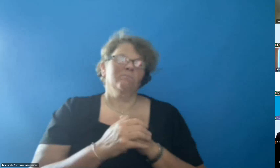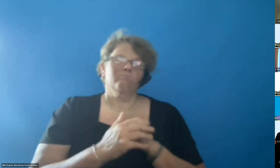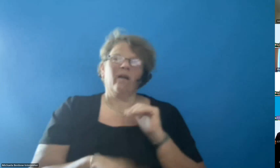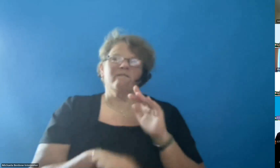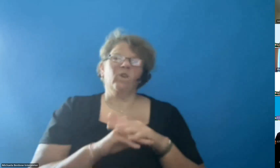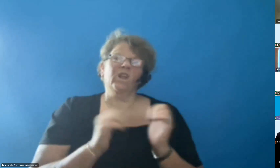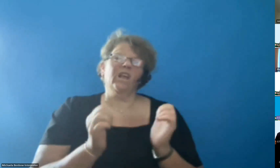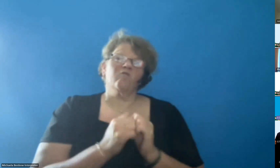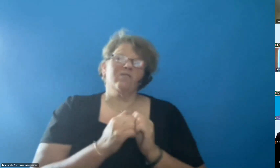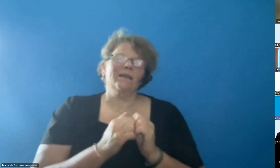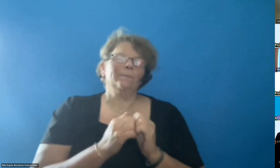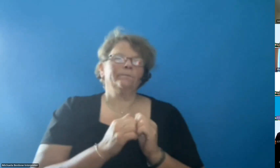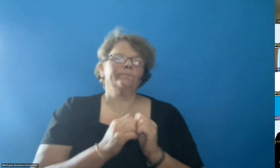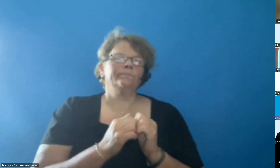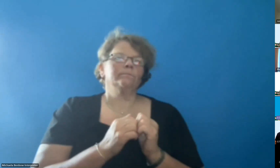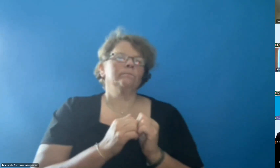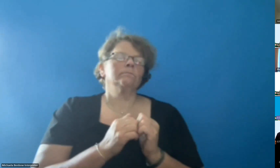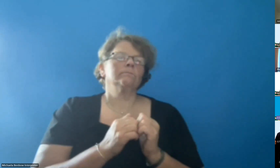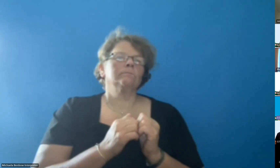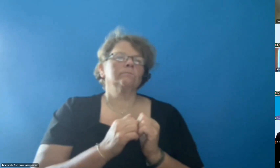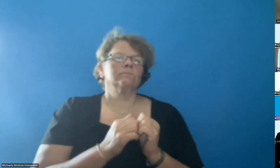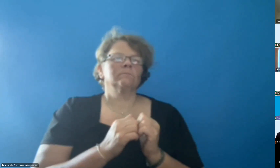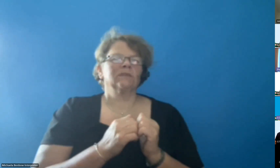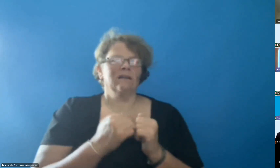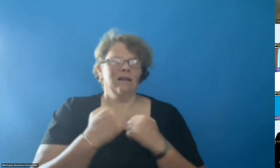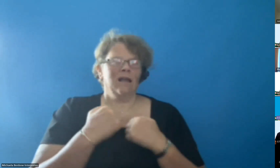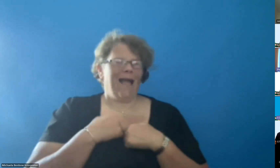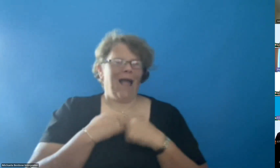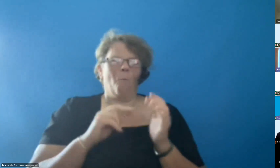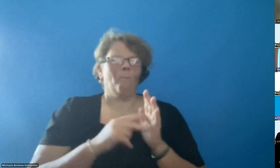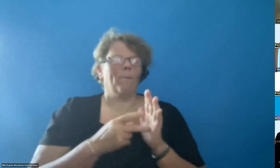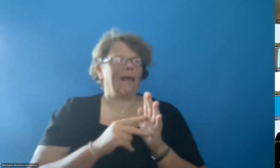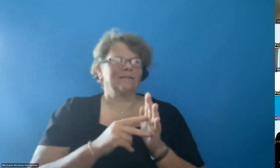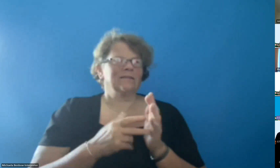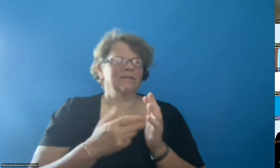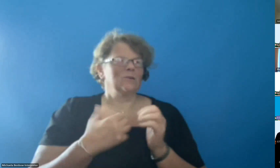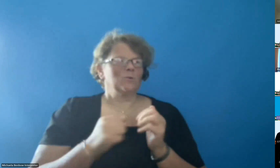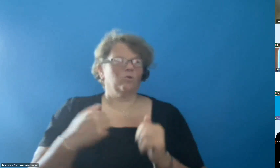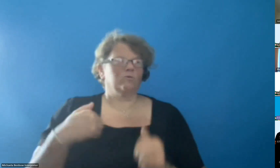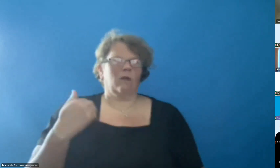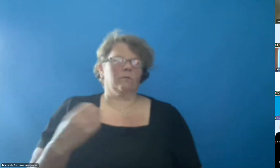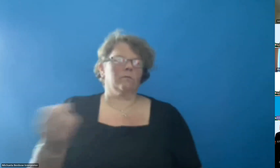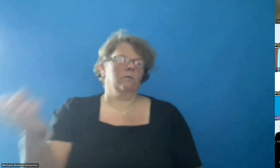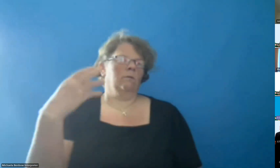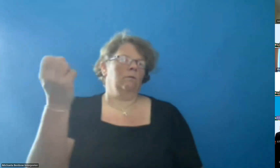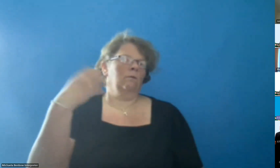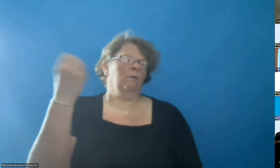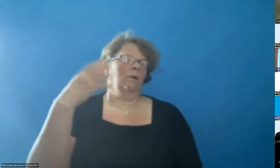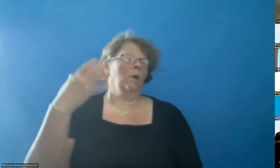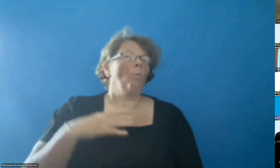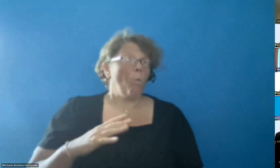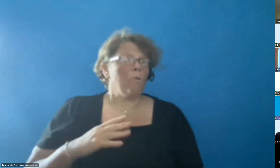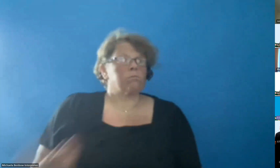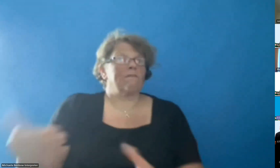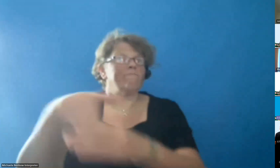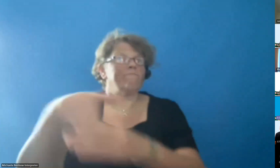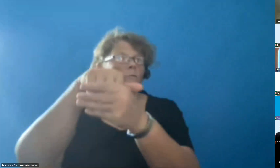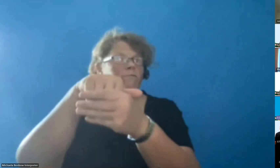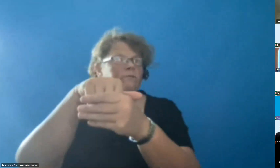you, and actually our intent isn't just to have this done to people. We have to involve citizens